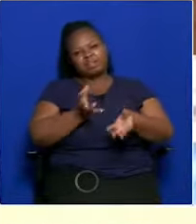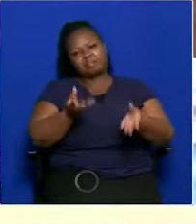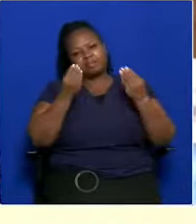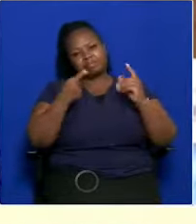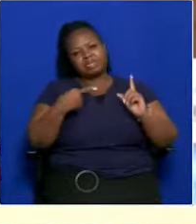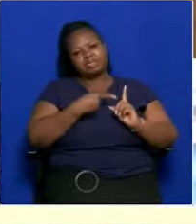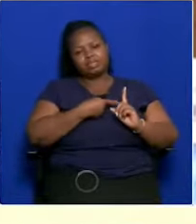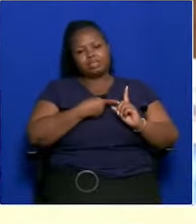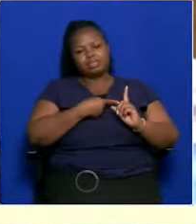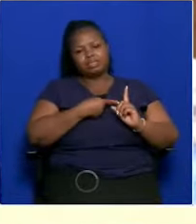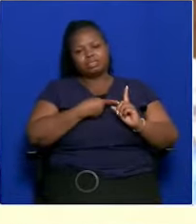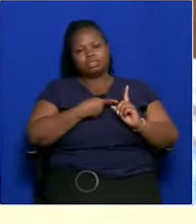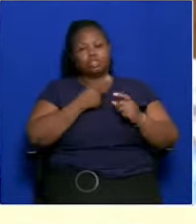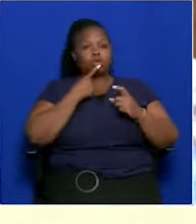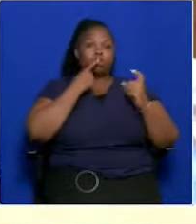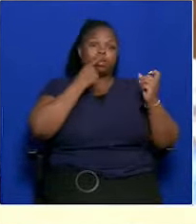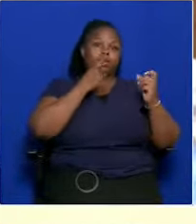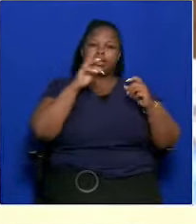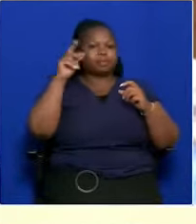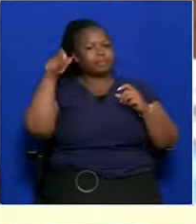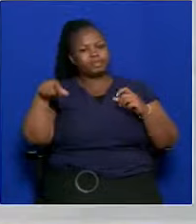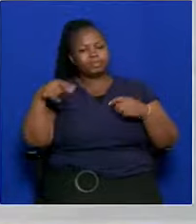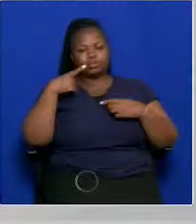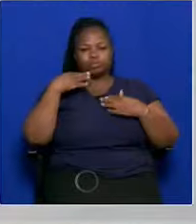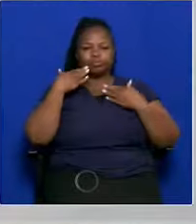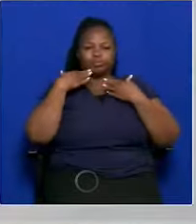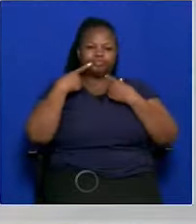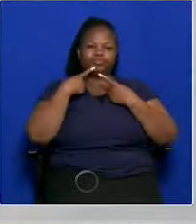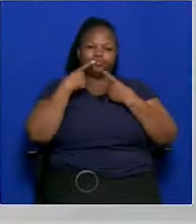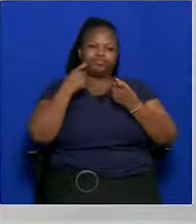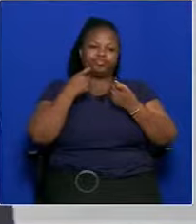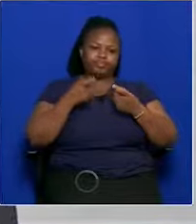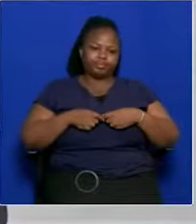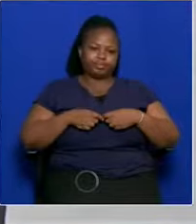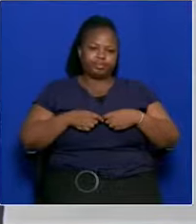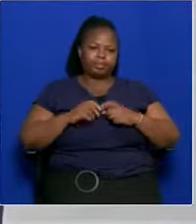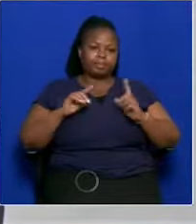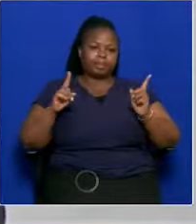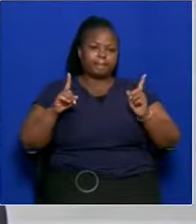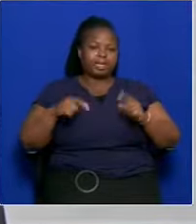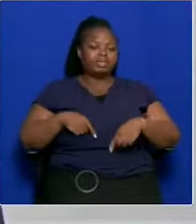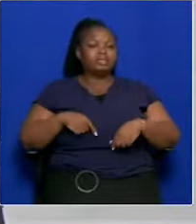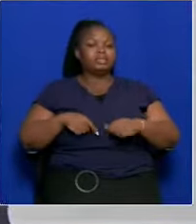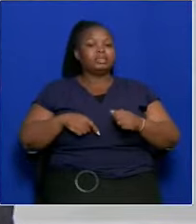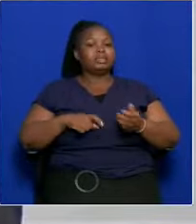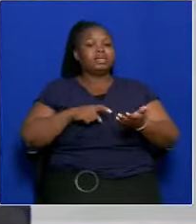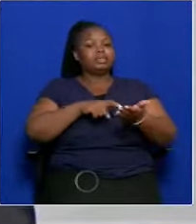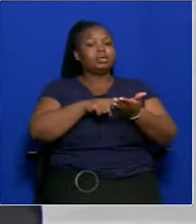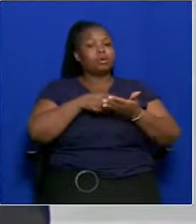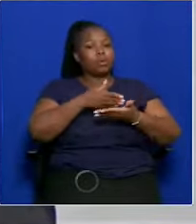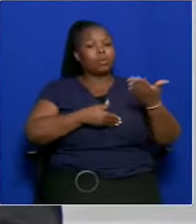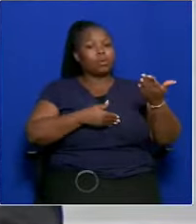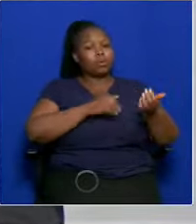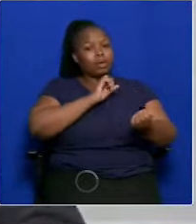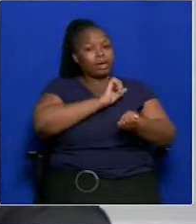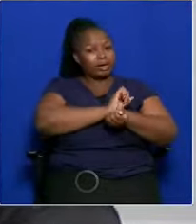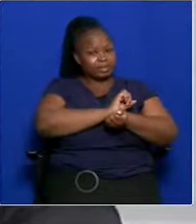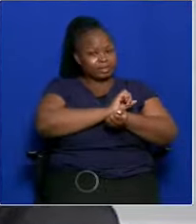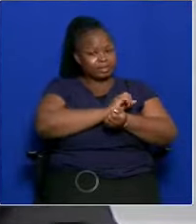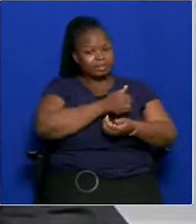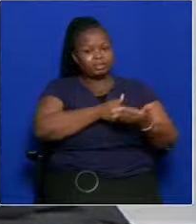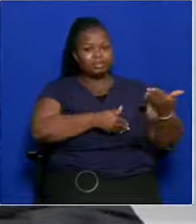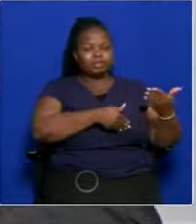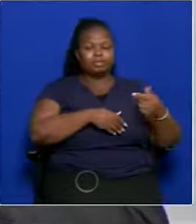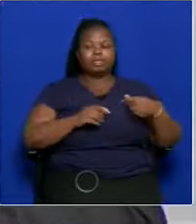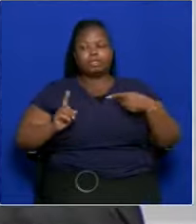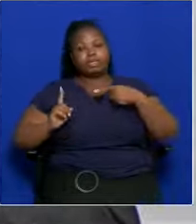but somebody else as complainant. But that warrant was then shared by Nkosi with